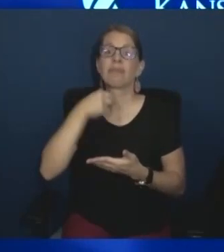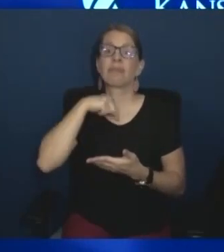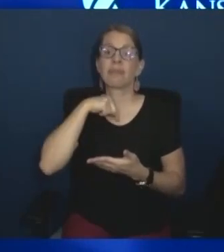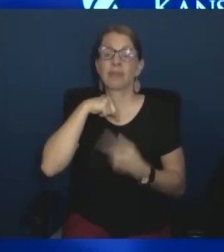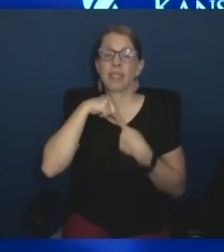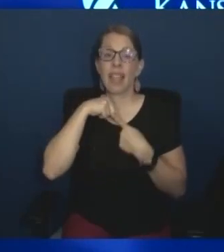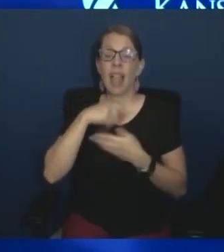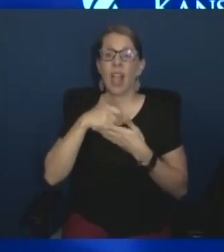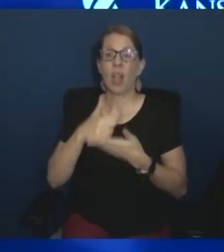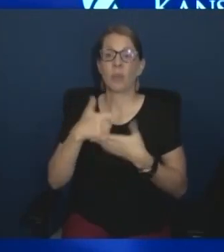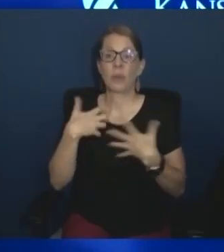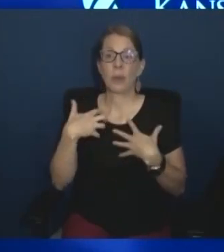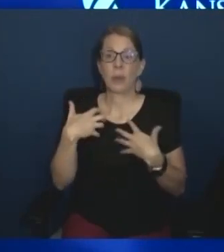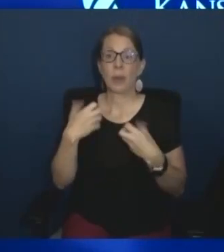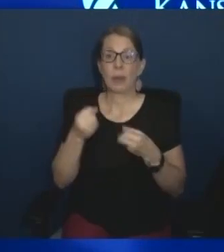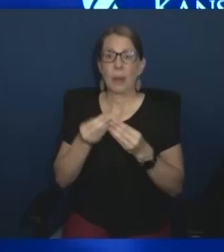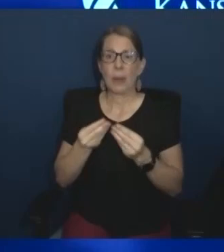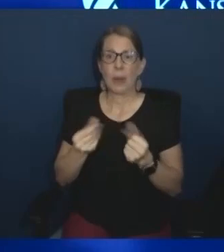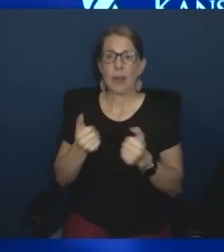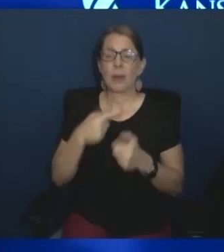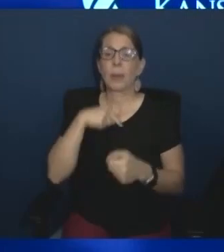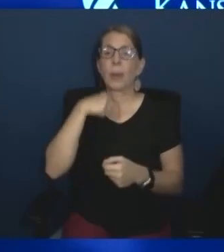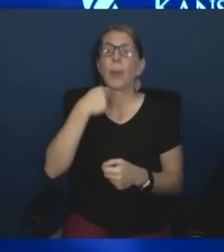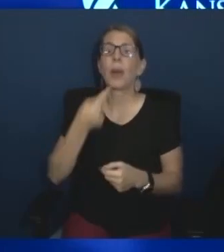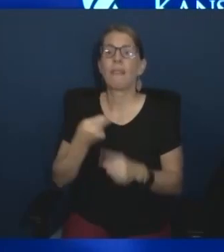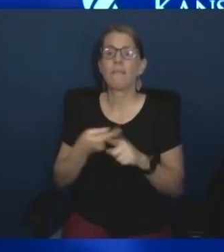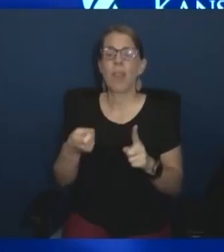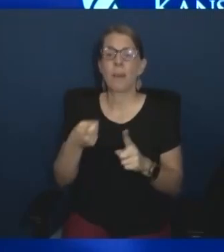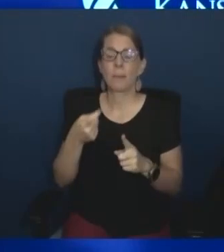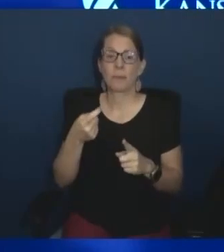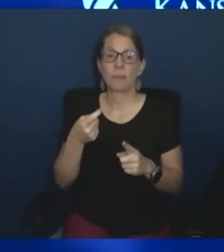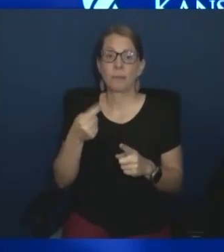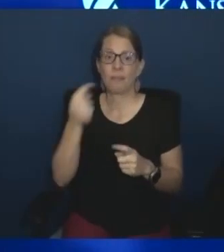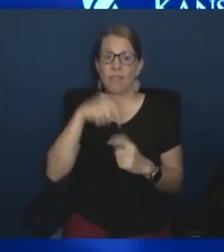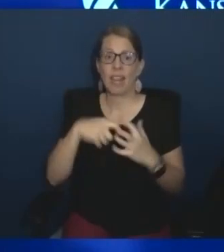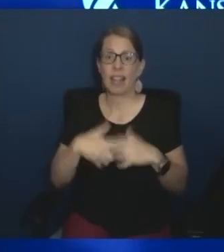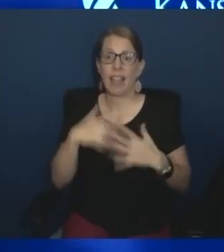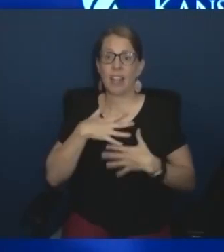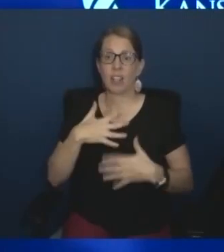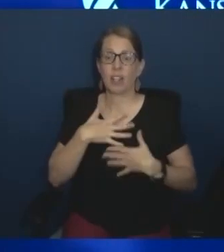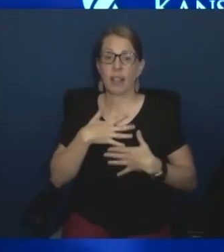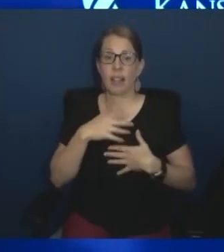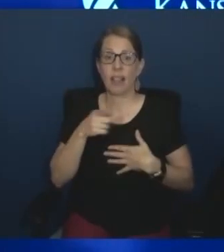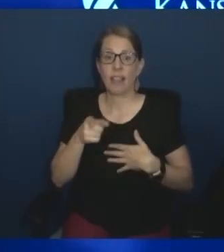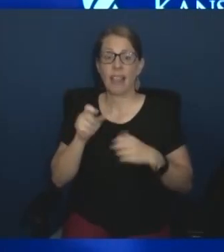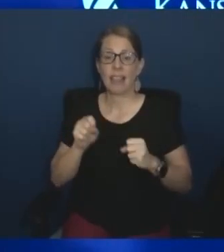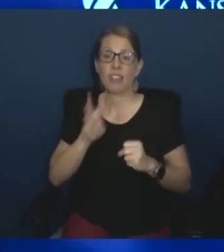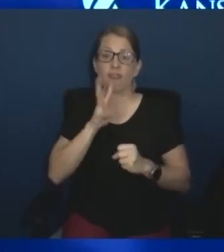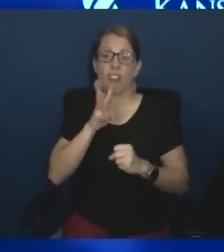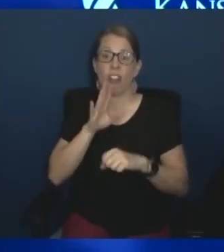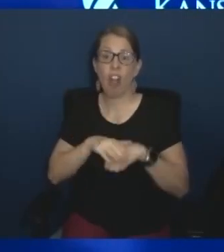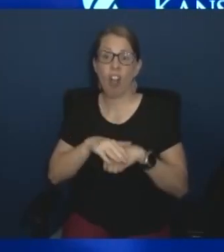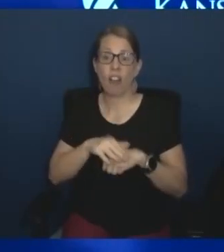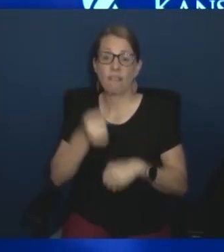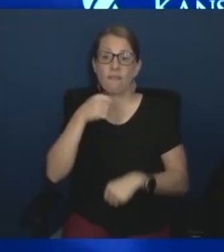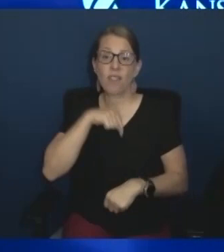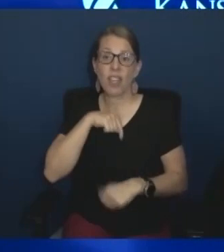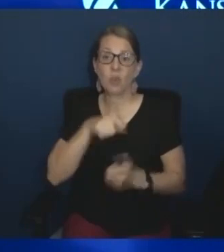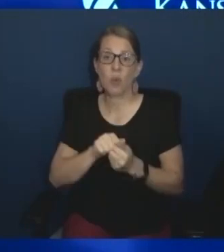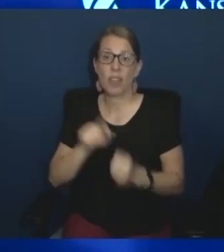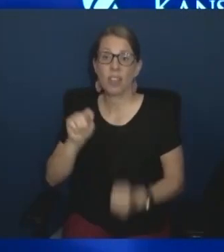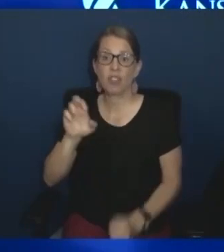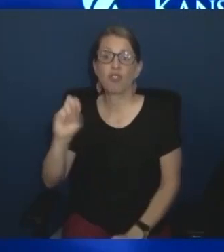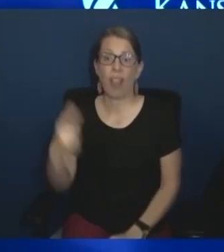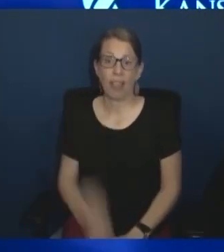these patients off the ventilator, and it makes it more safe, and they can talk on the vent actually with a trach in.